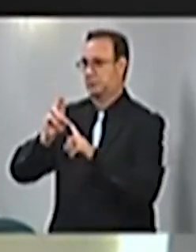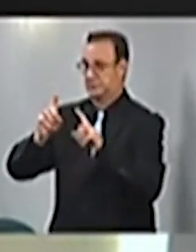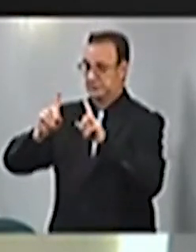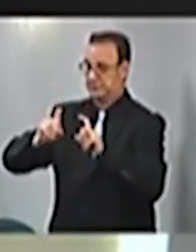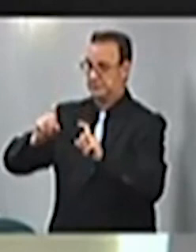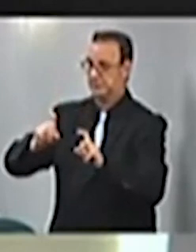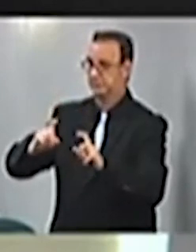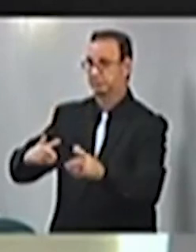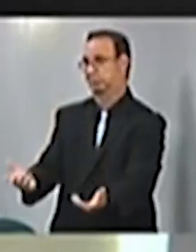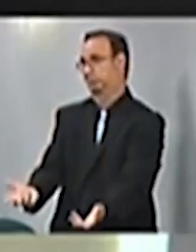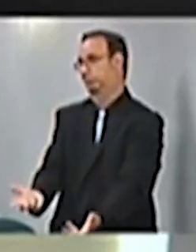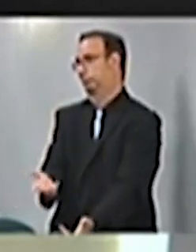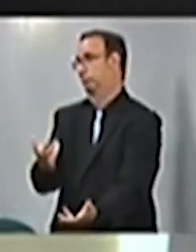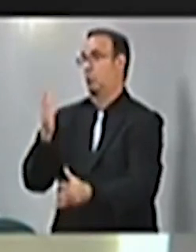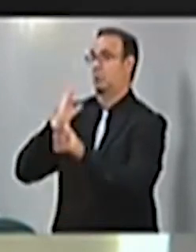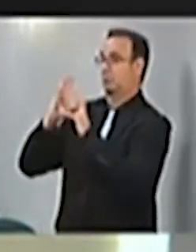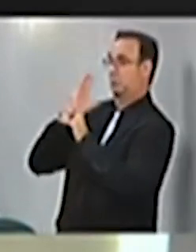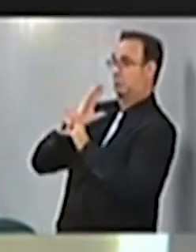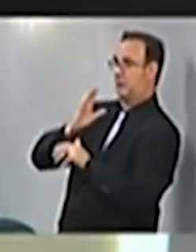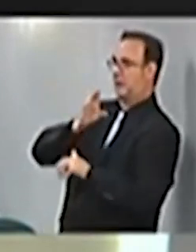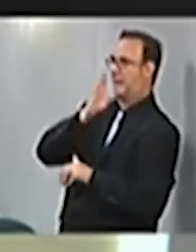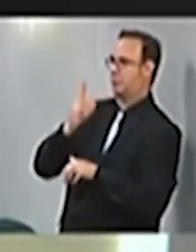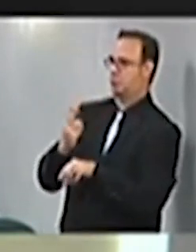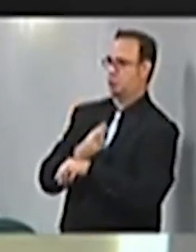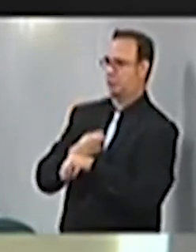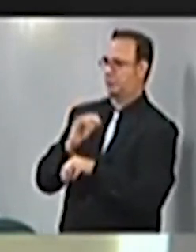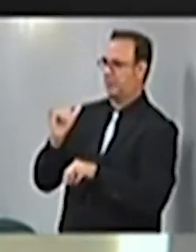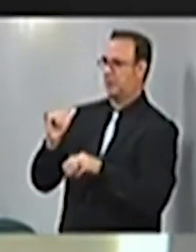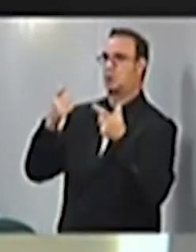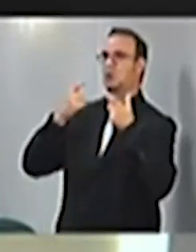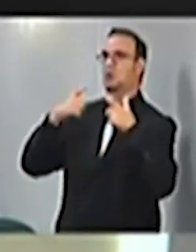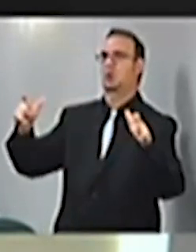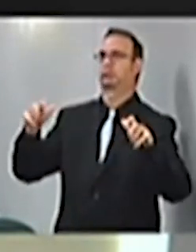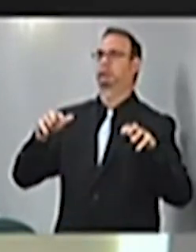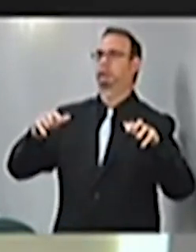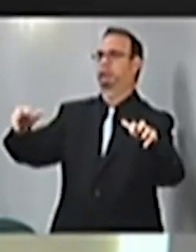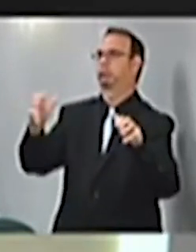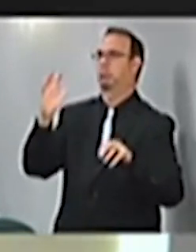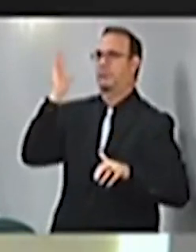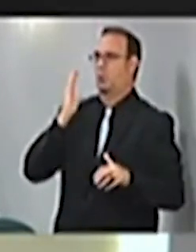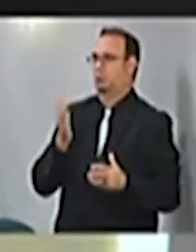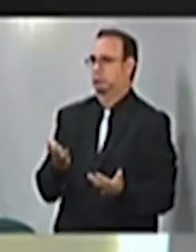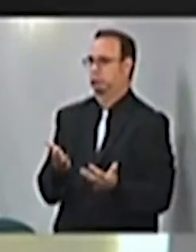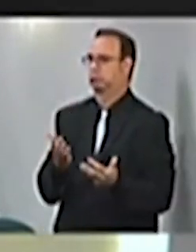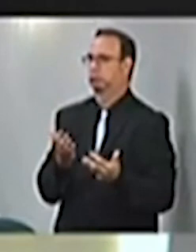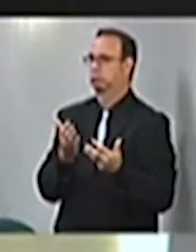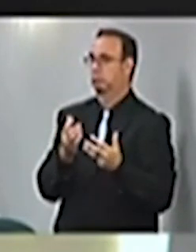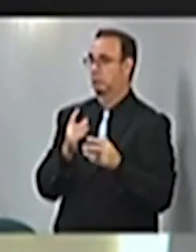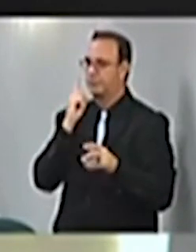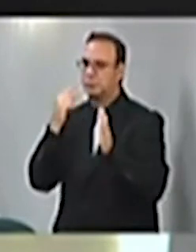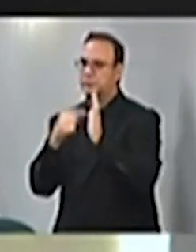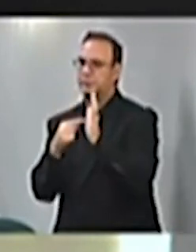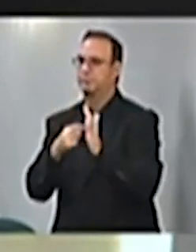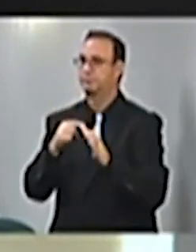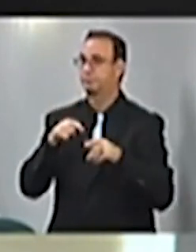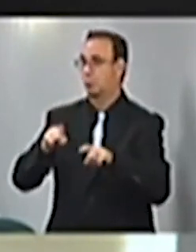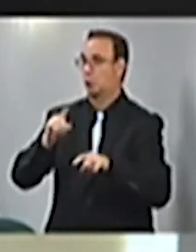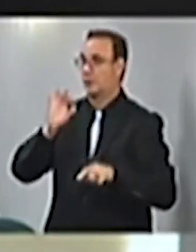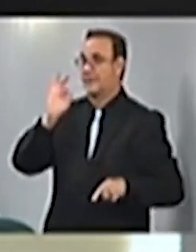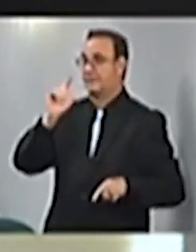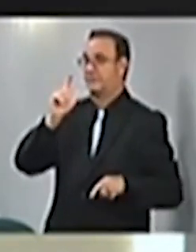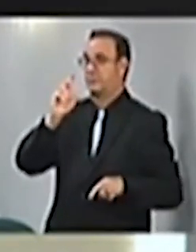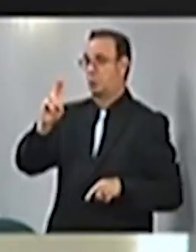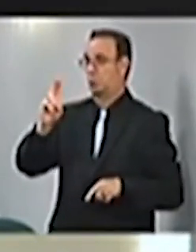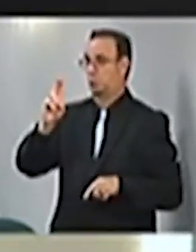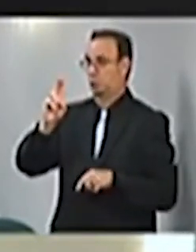during the flu season 2 years ago you had done PCR testing, you probably would have found that very large